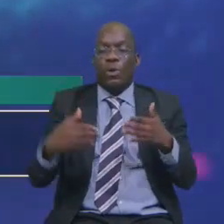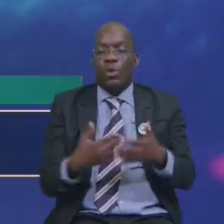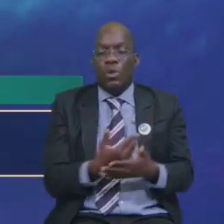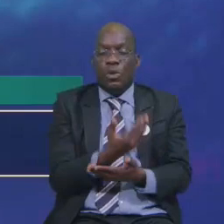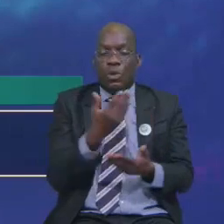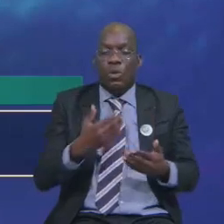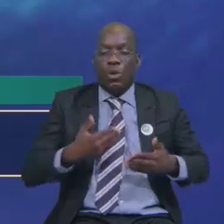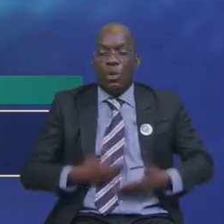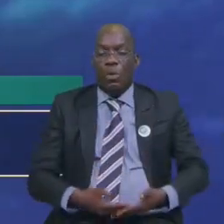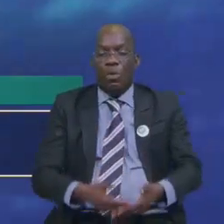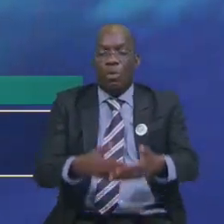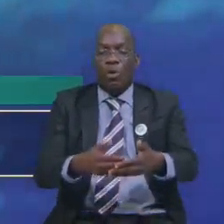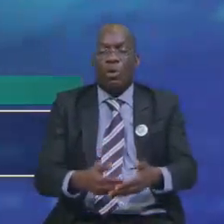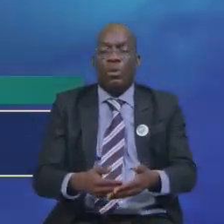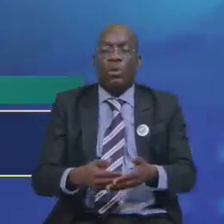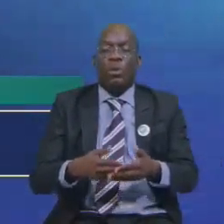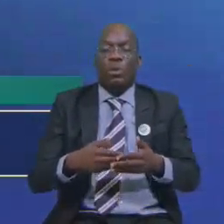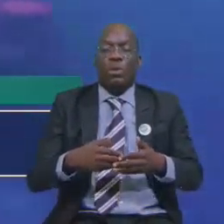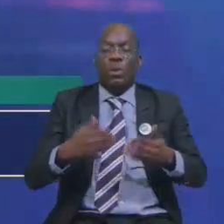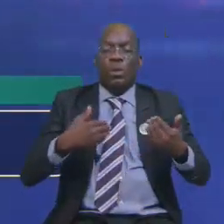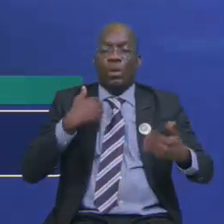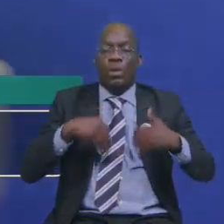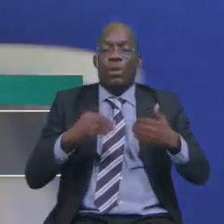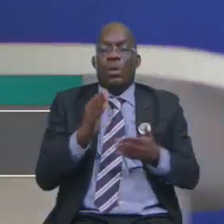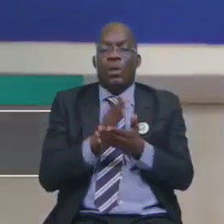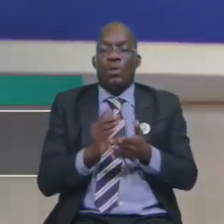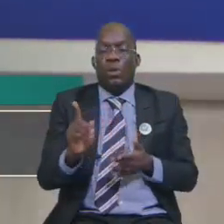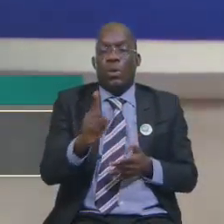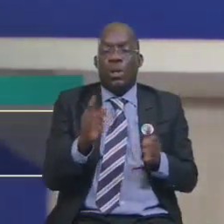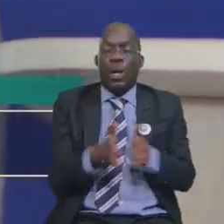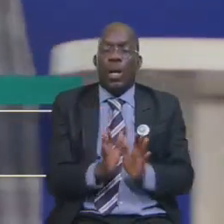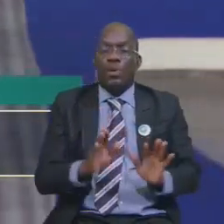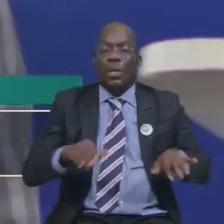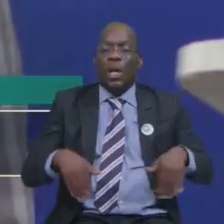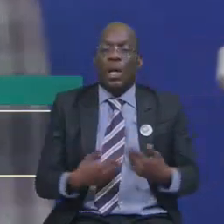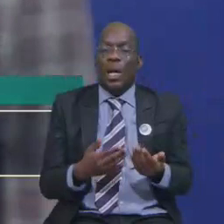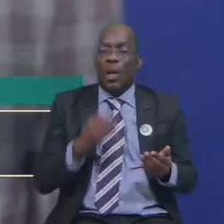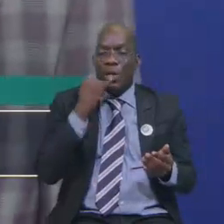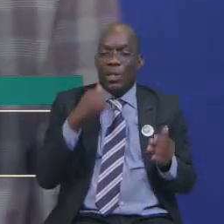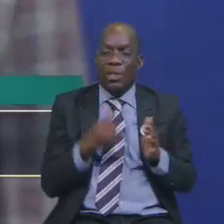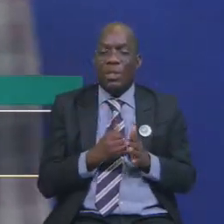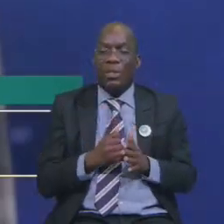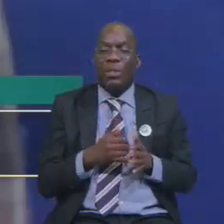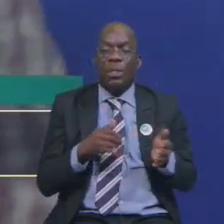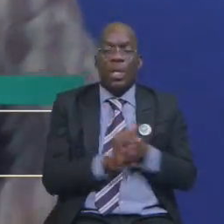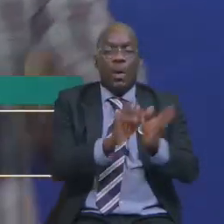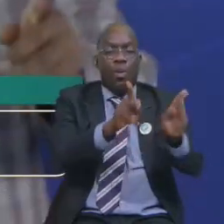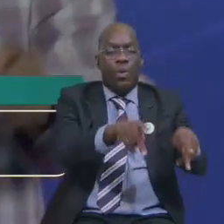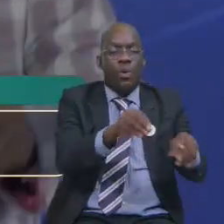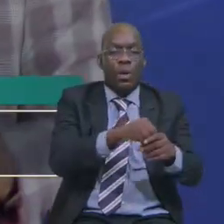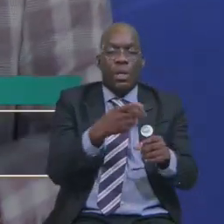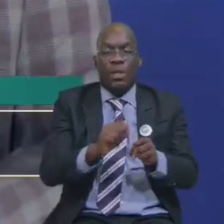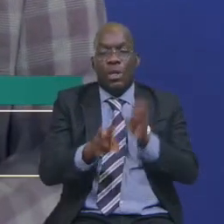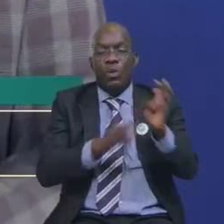somebody asked, how is it that those who are in the world but